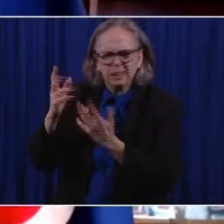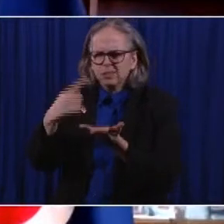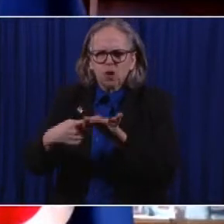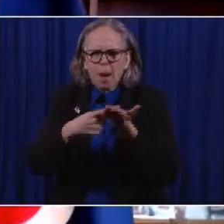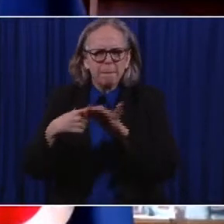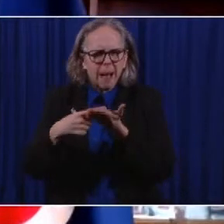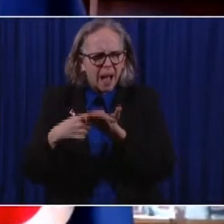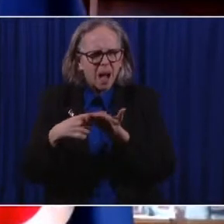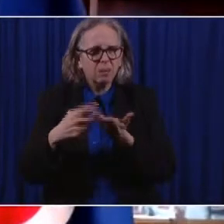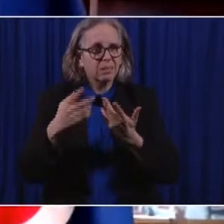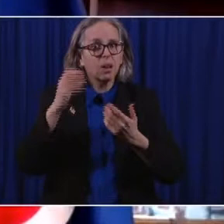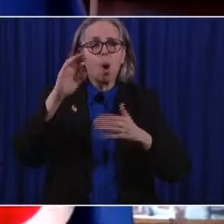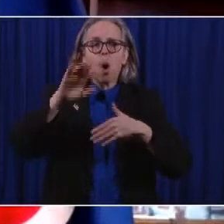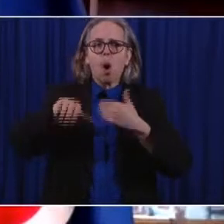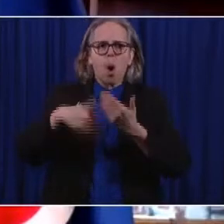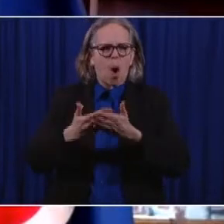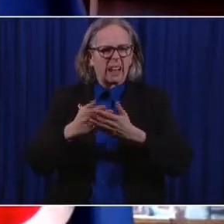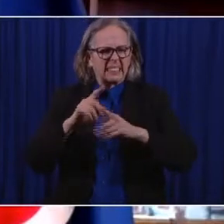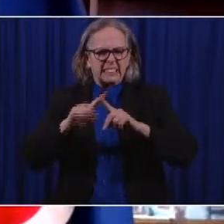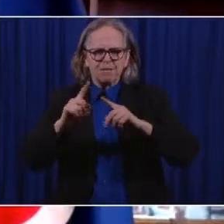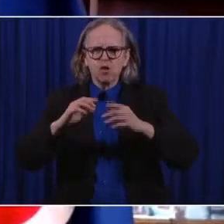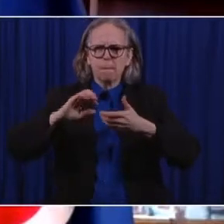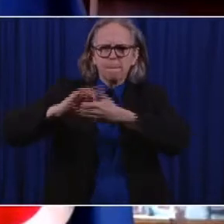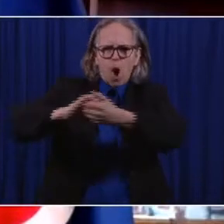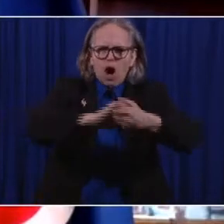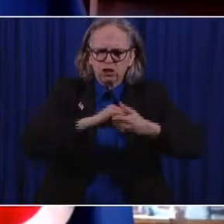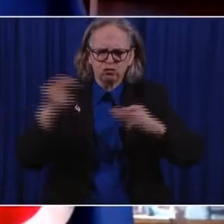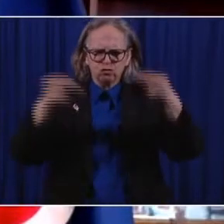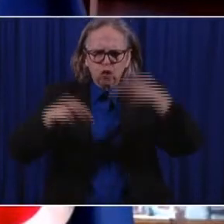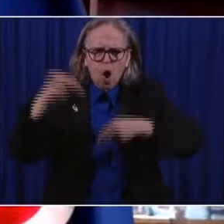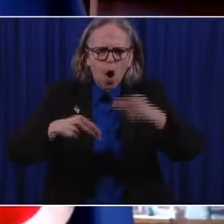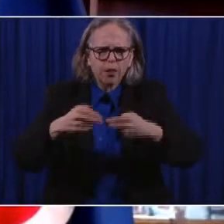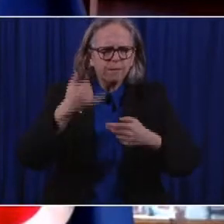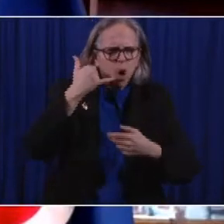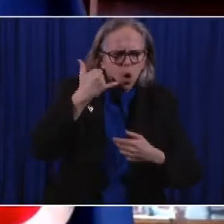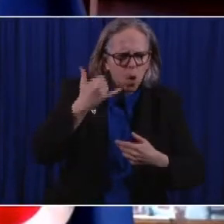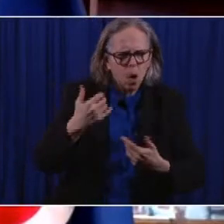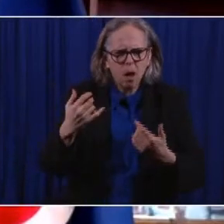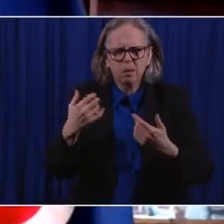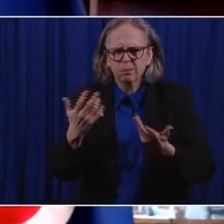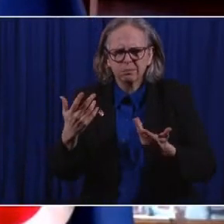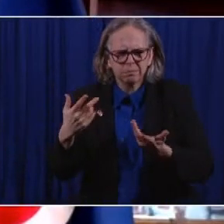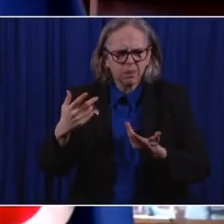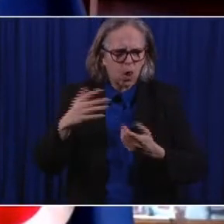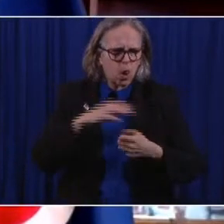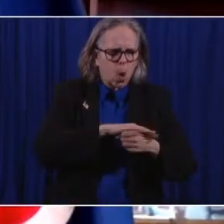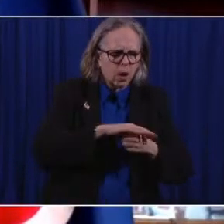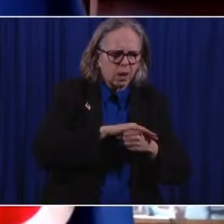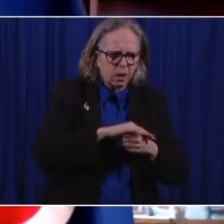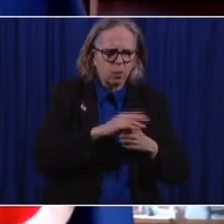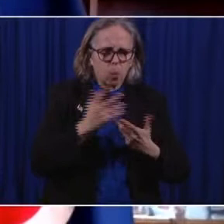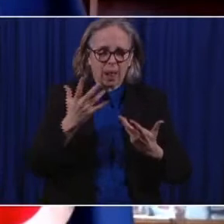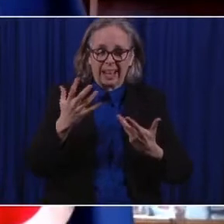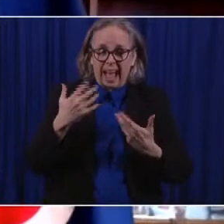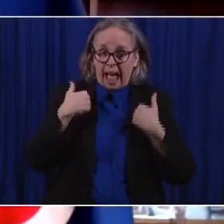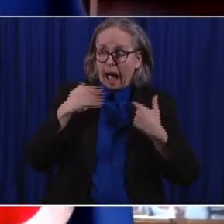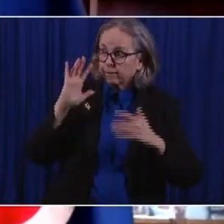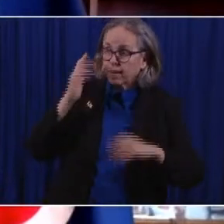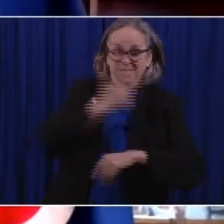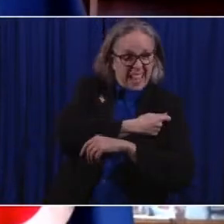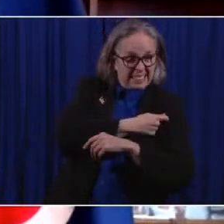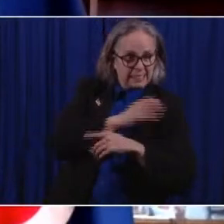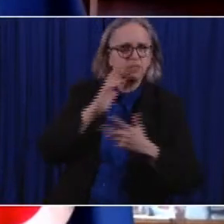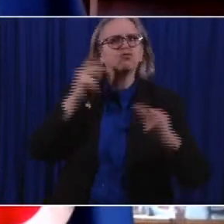that call, all of the locations where the vaccinations would be occurring, and provided the